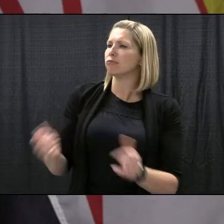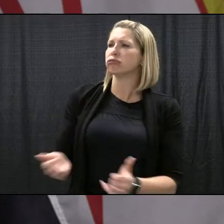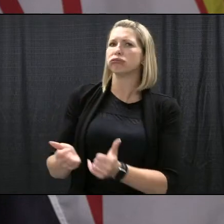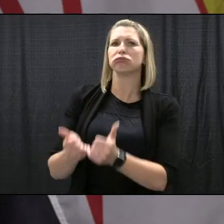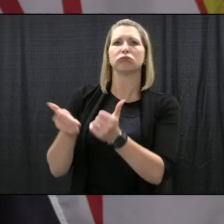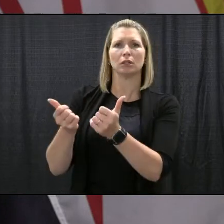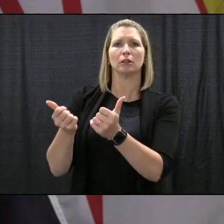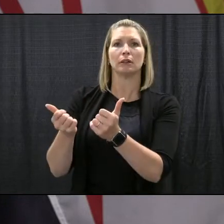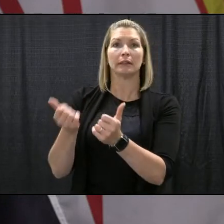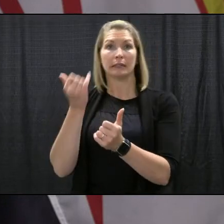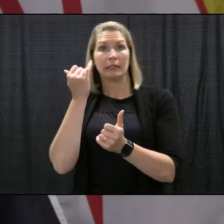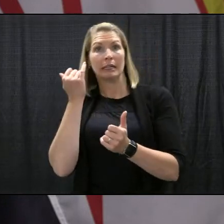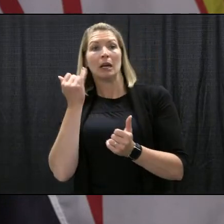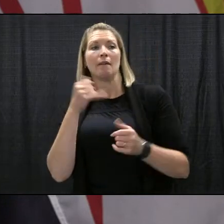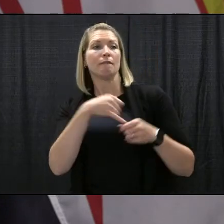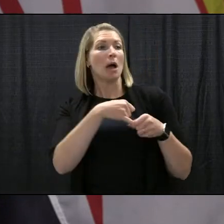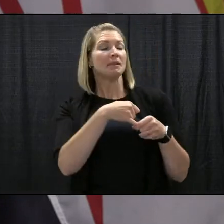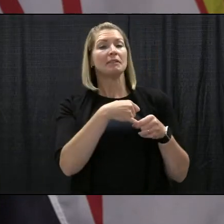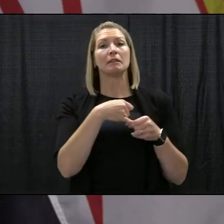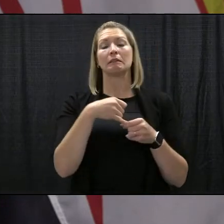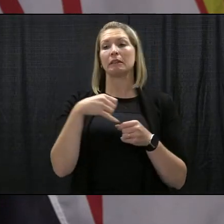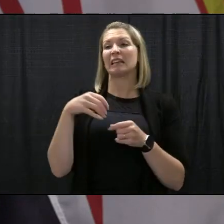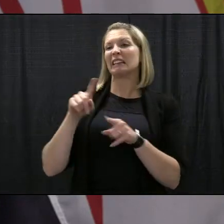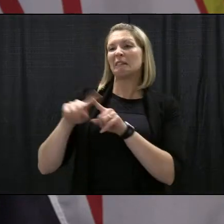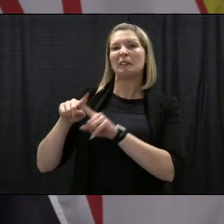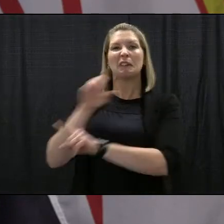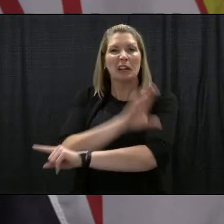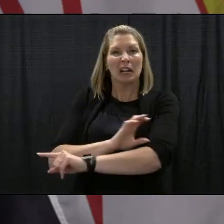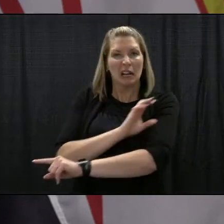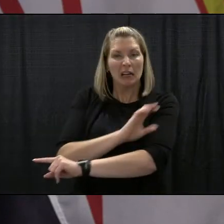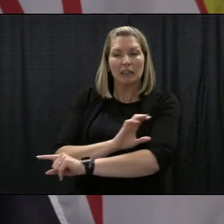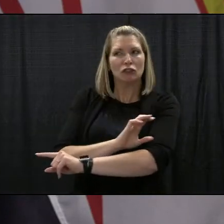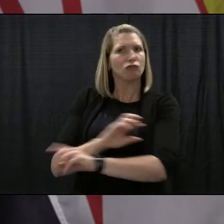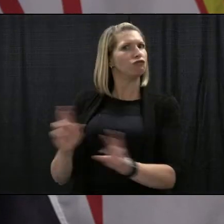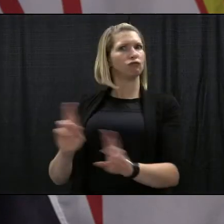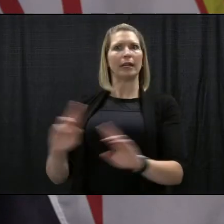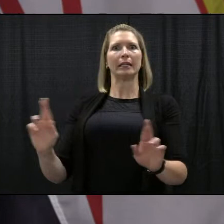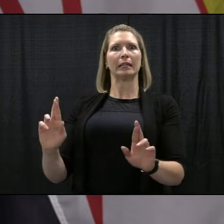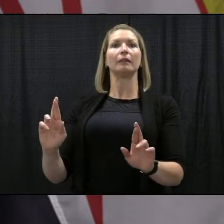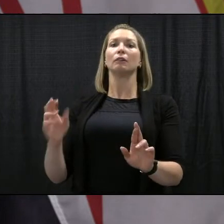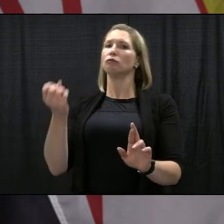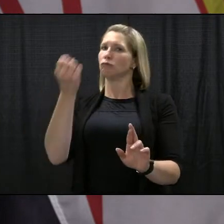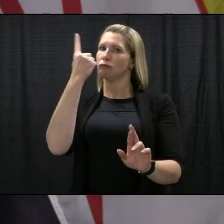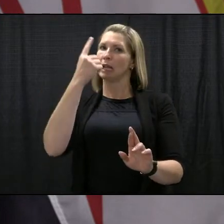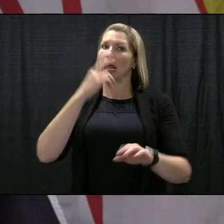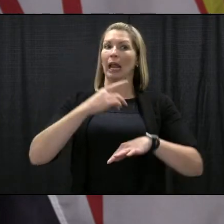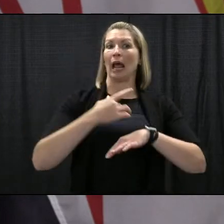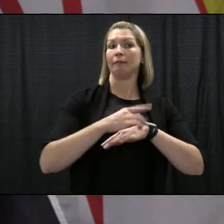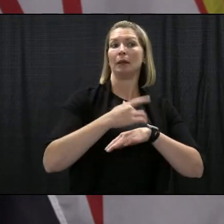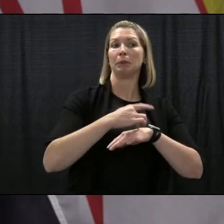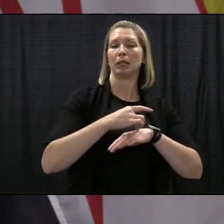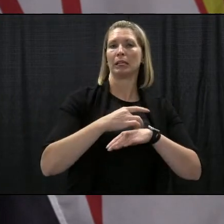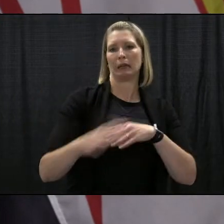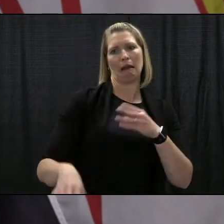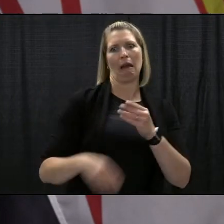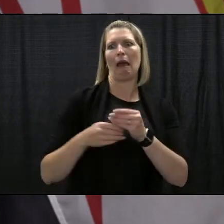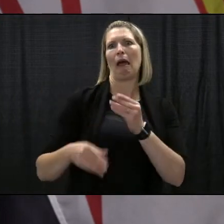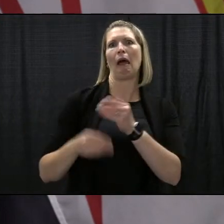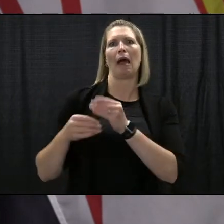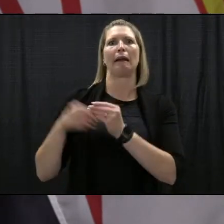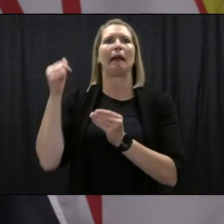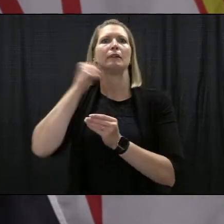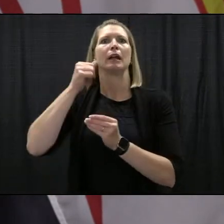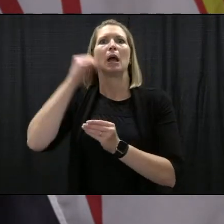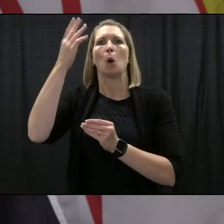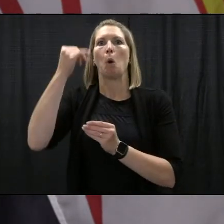availability to match the anticipated needs. At times, time slots are added in order to increase the availability in a shorter